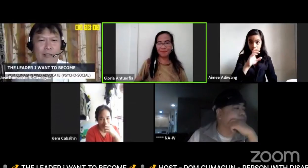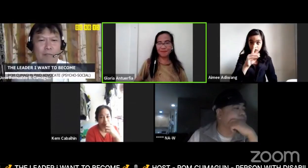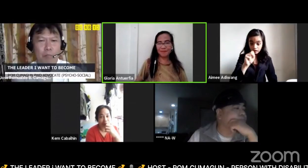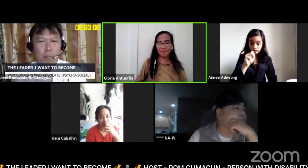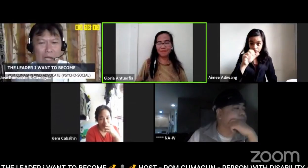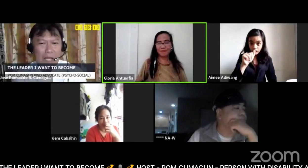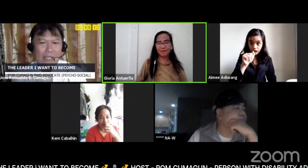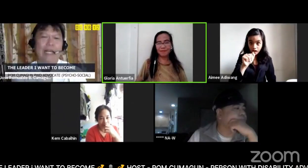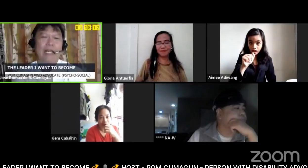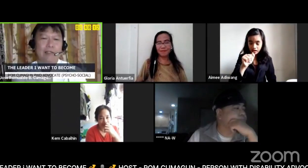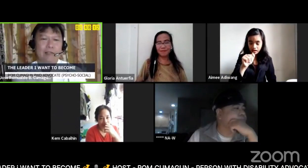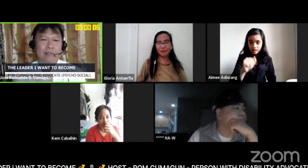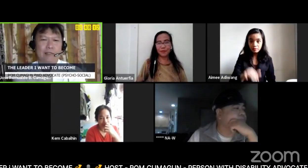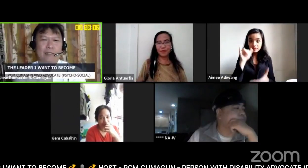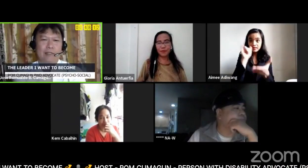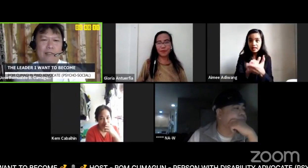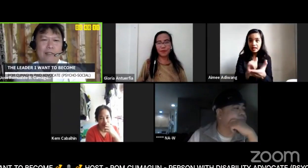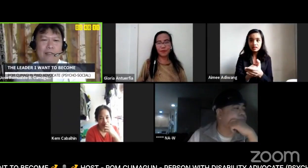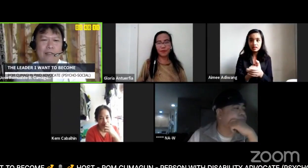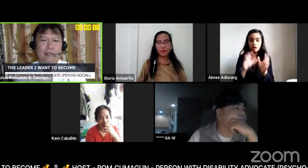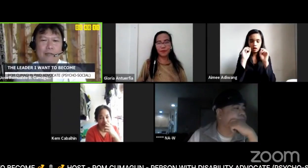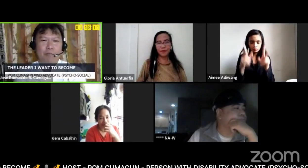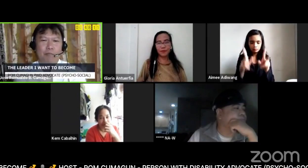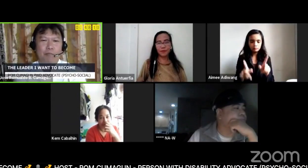first bloodless,